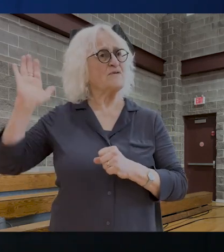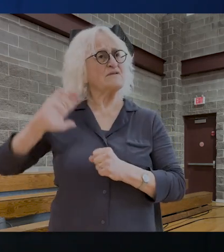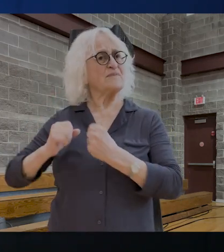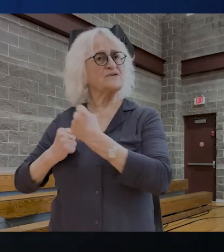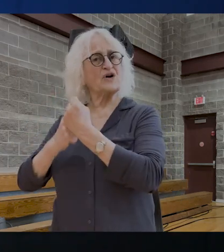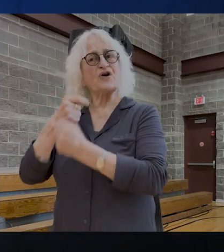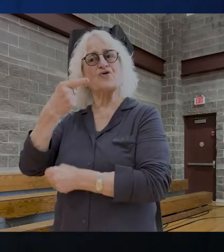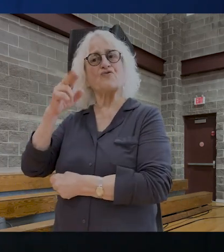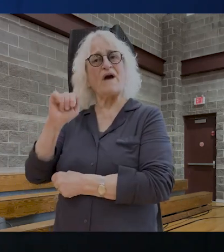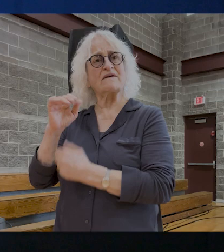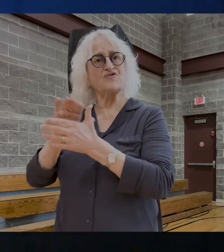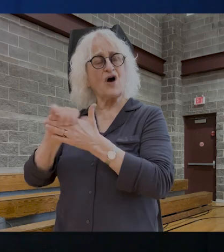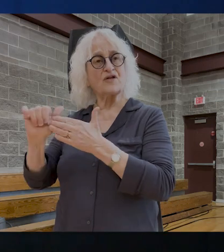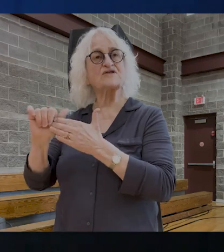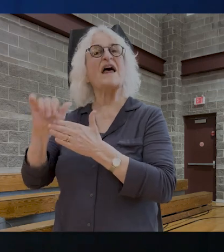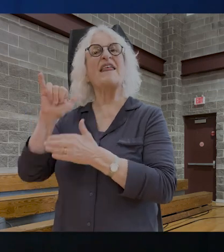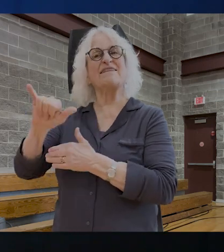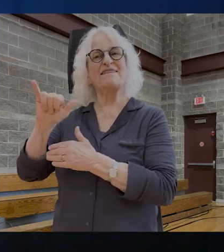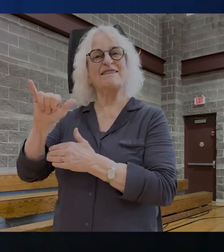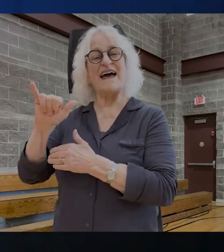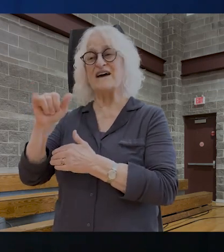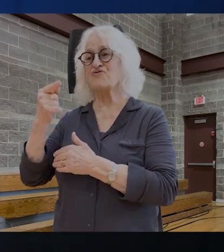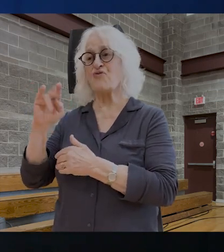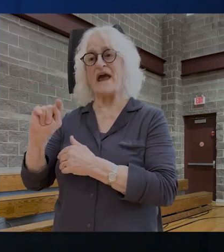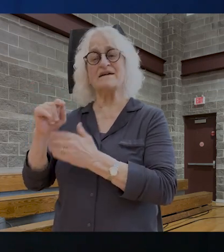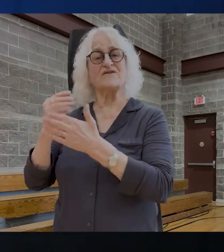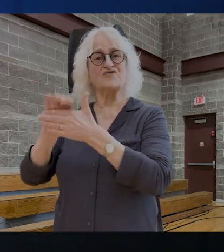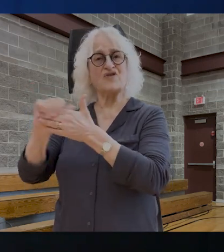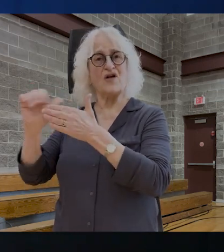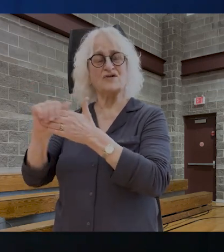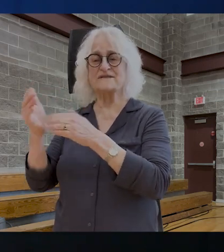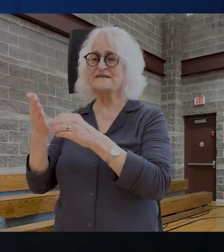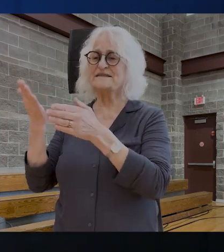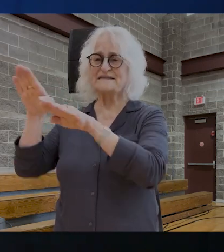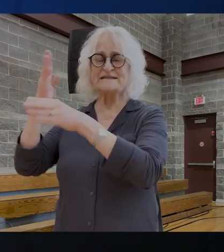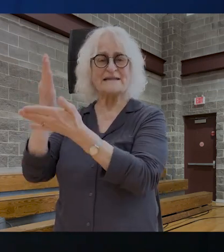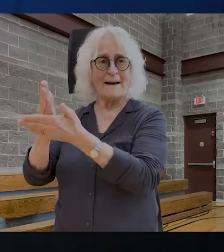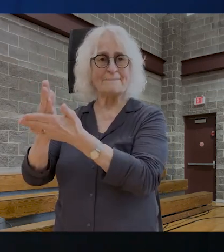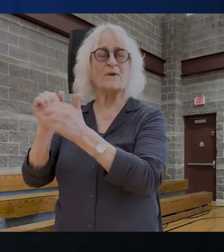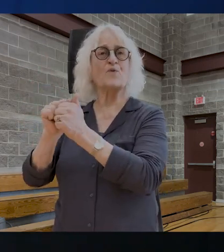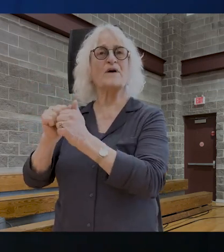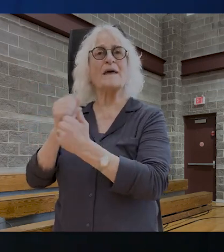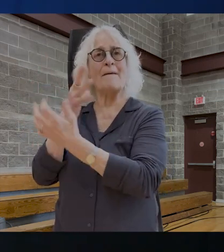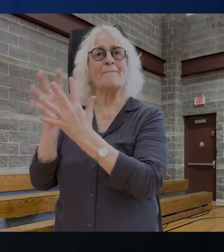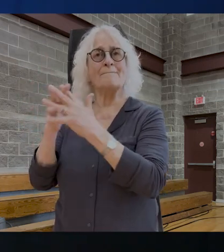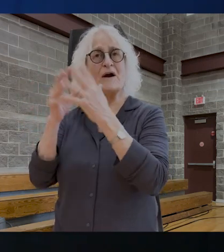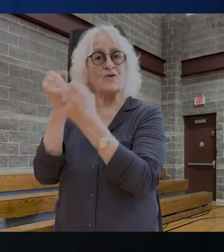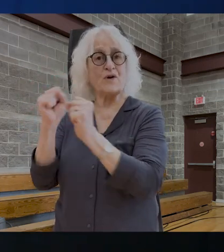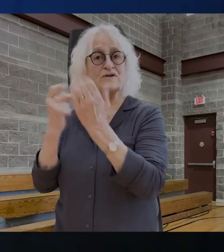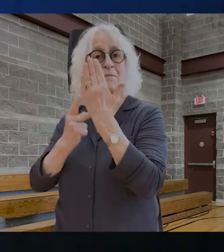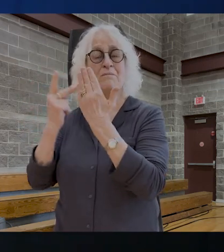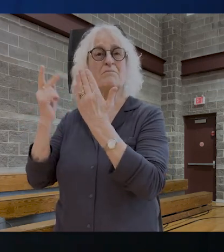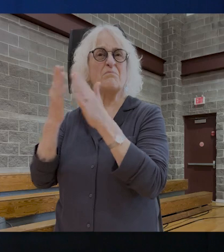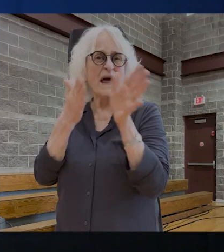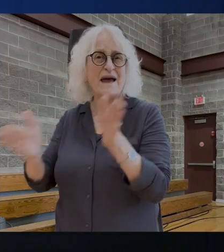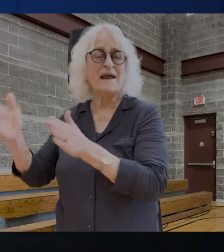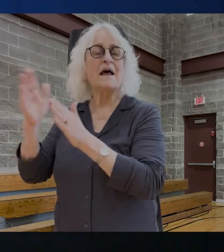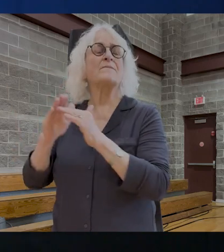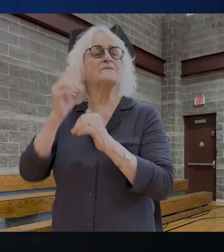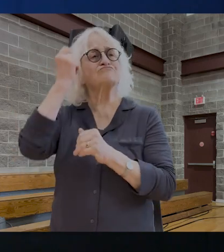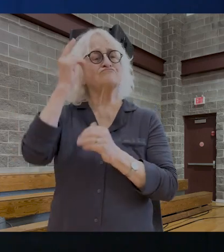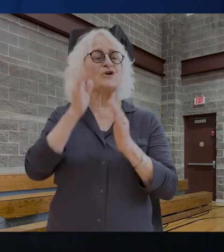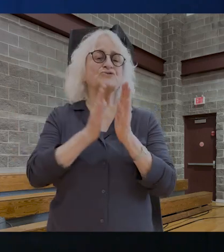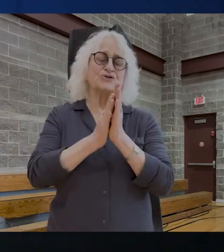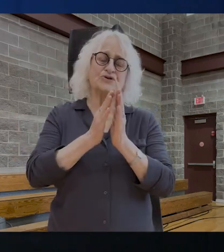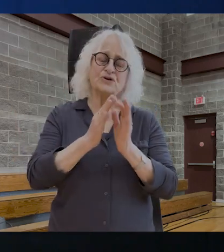by grant dollars. Those grant dollars have ended with the American Rescue Plan, but understanding the urgent need in this